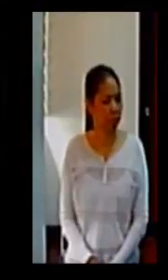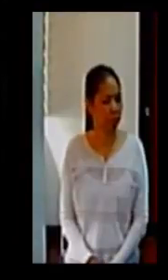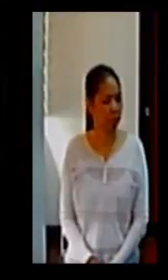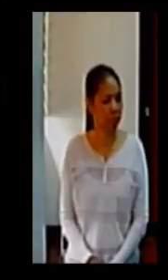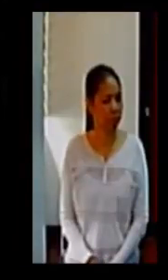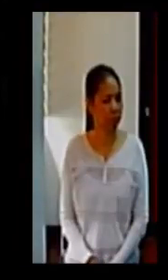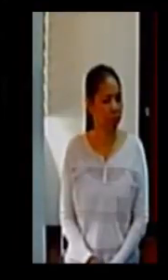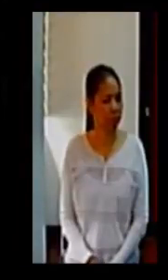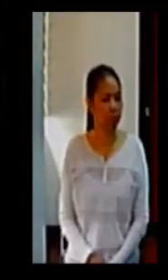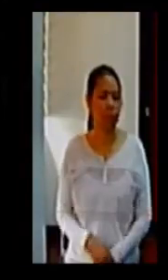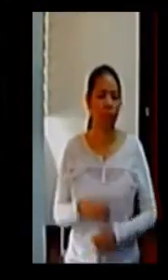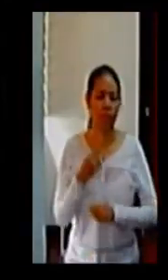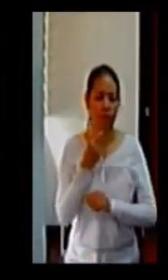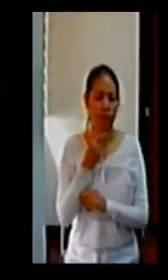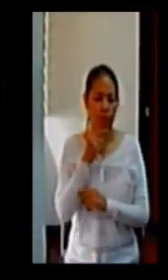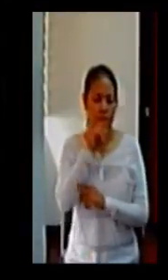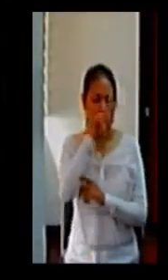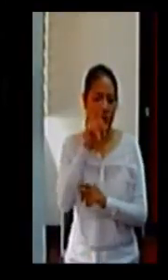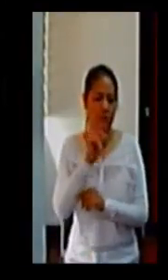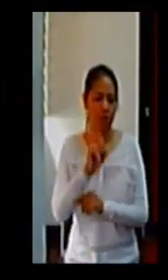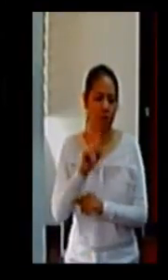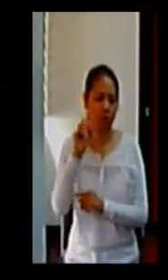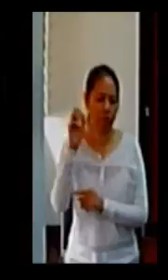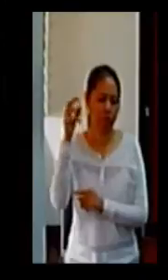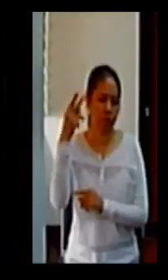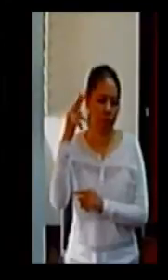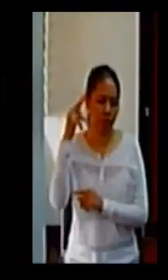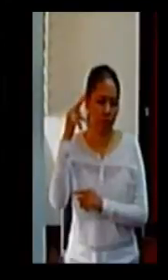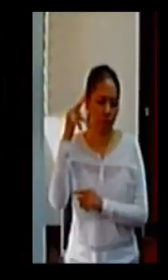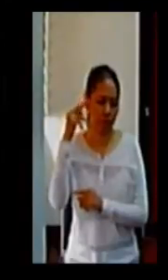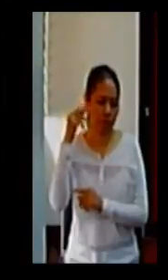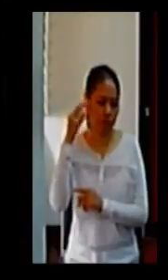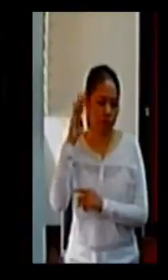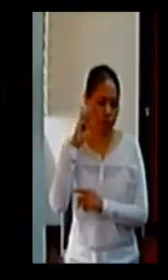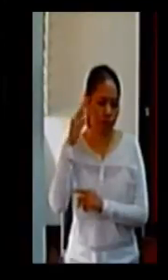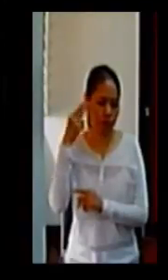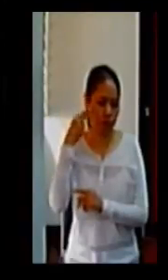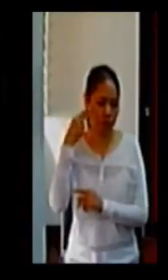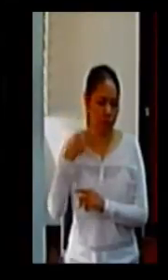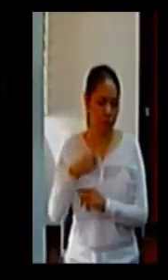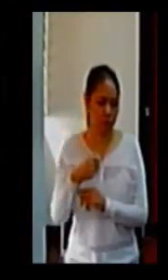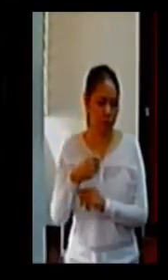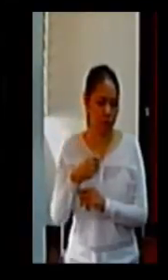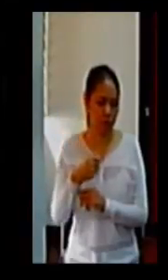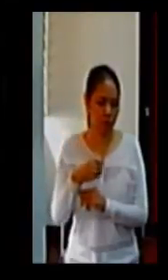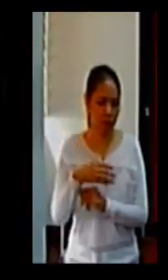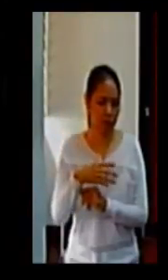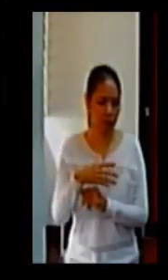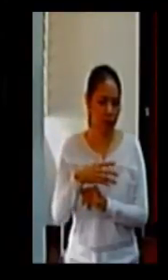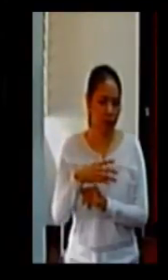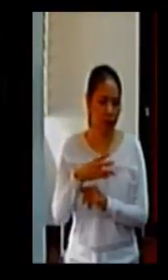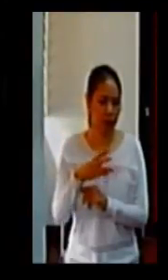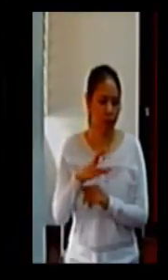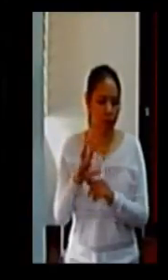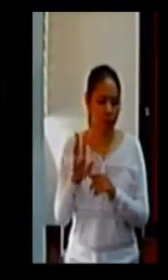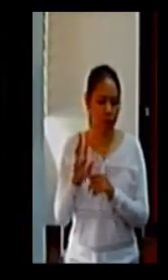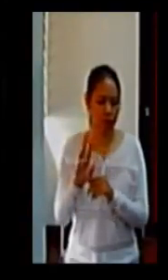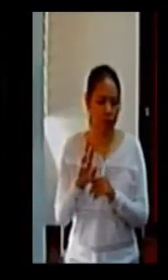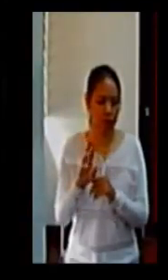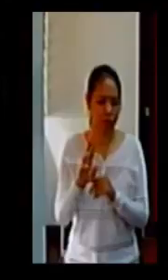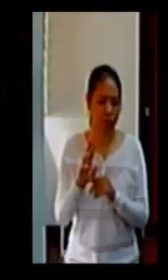Ginoong Hangdaan. Yung paglipat ninyo o pag-angkat ninyo or pag-akyat ninyo nung